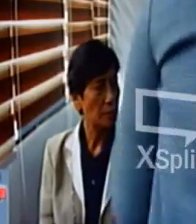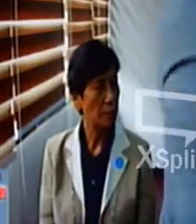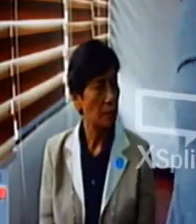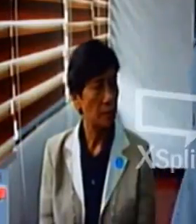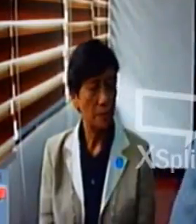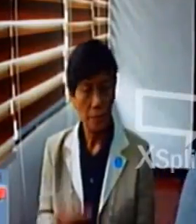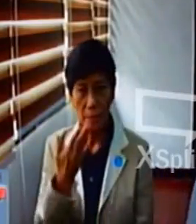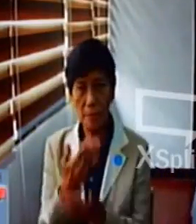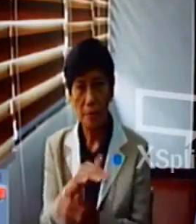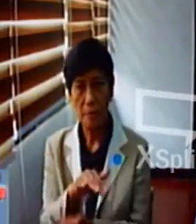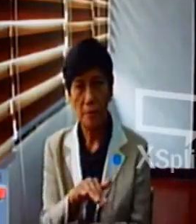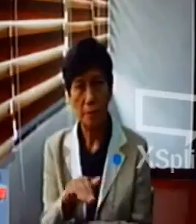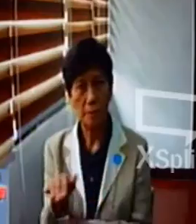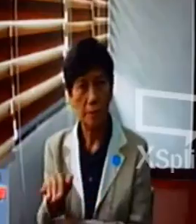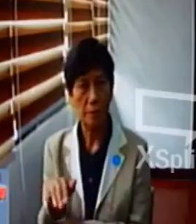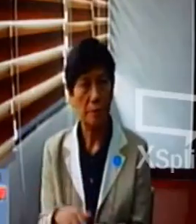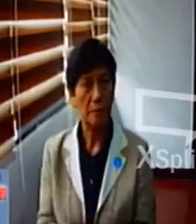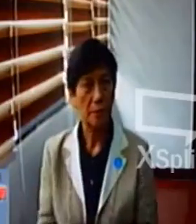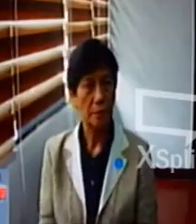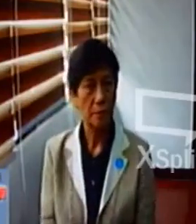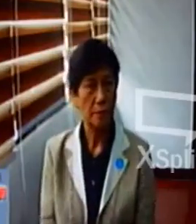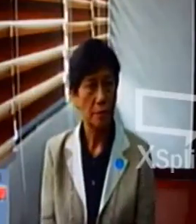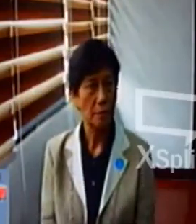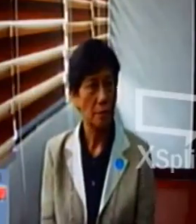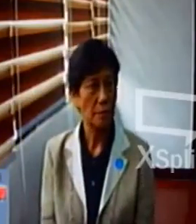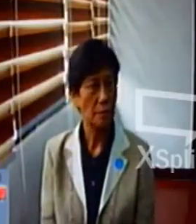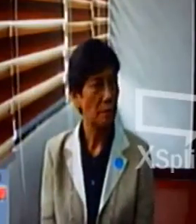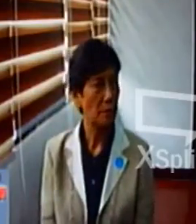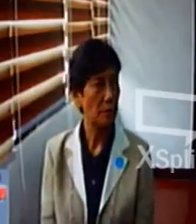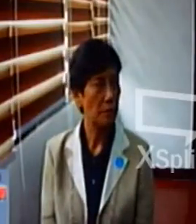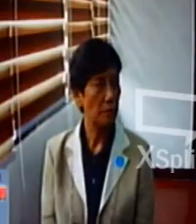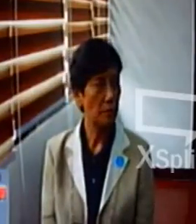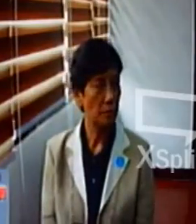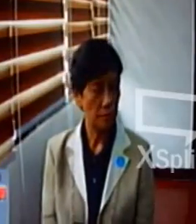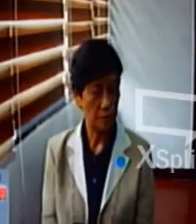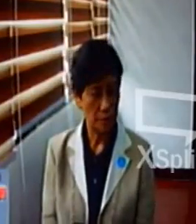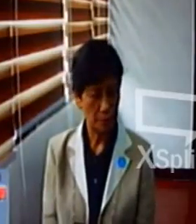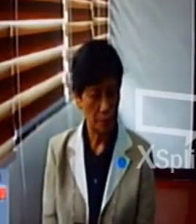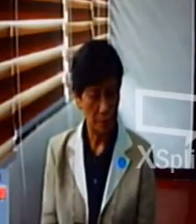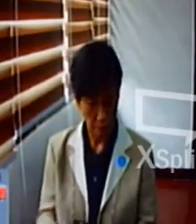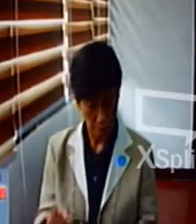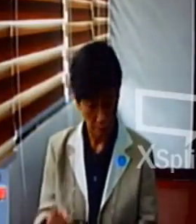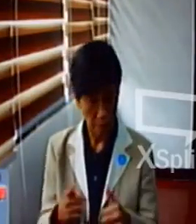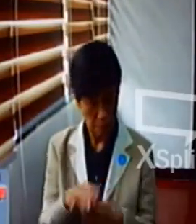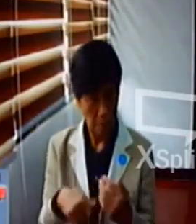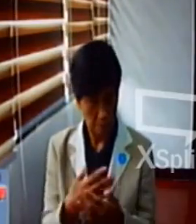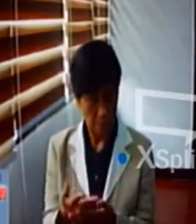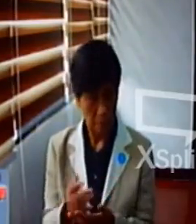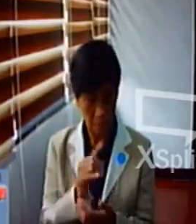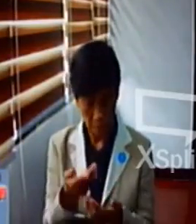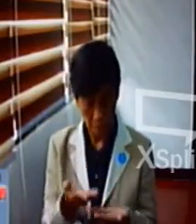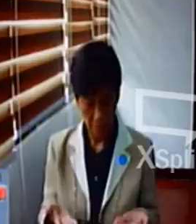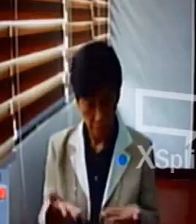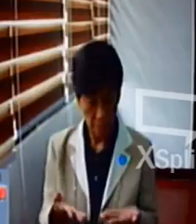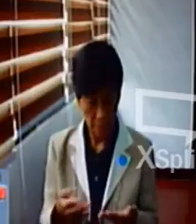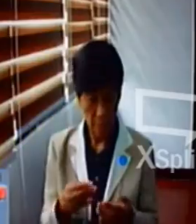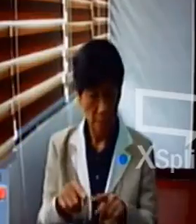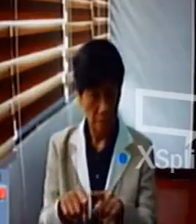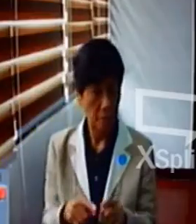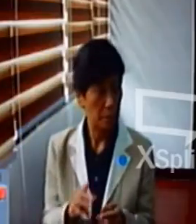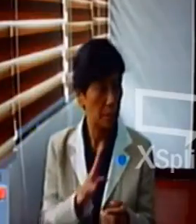Good afternoon, Your Honors, and ladies and gentlemen. Well, first of all, I'm here as a resource person